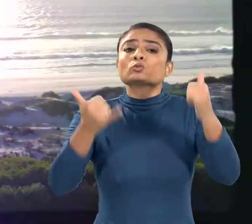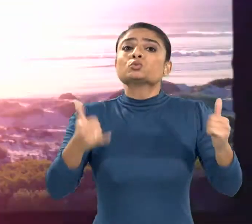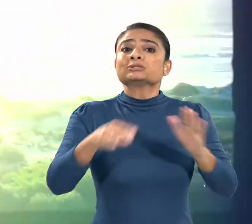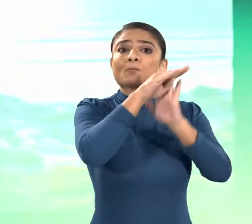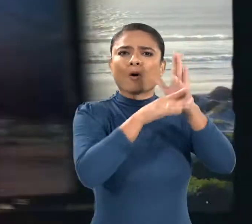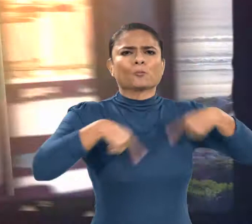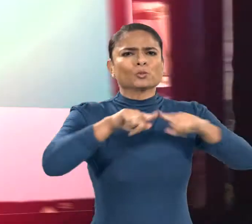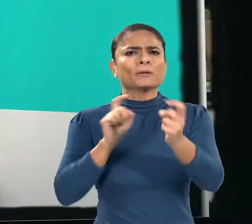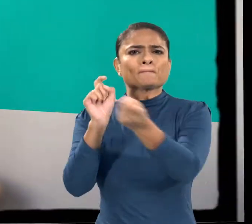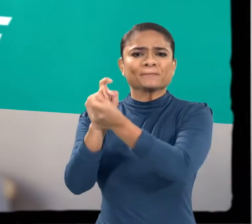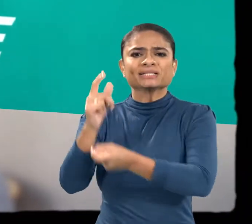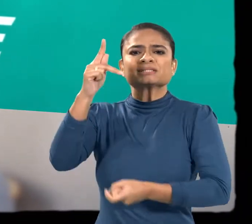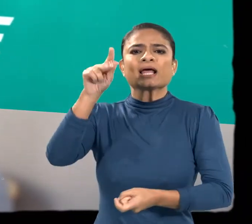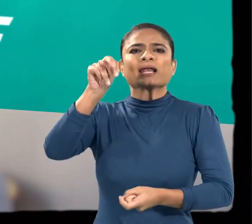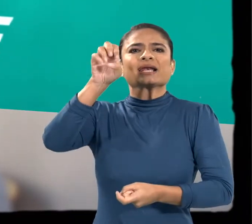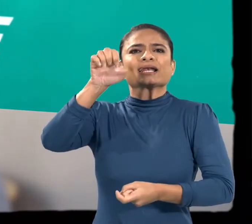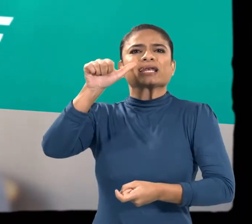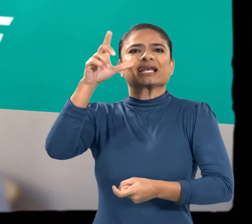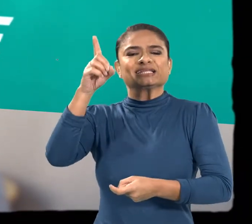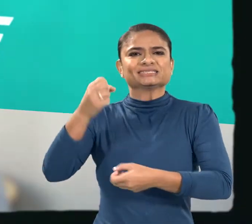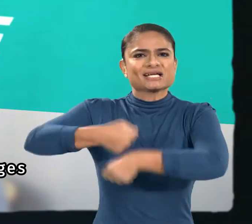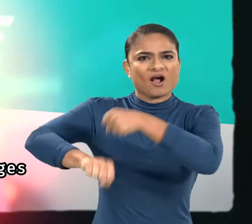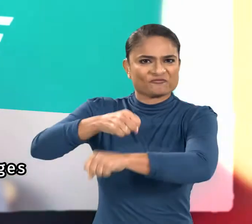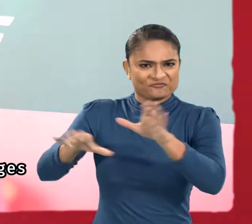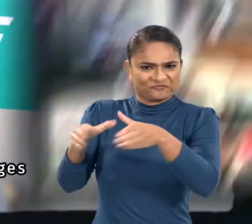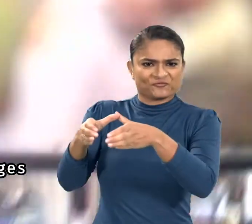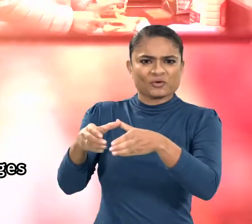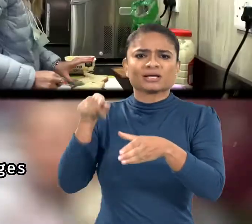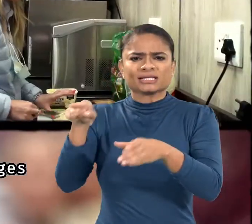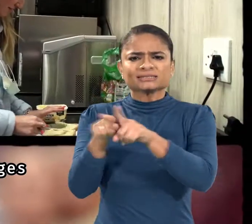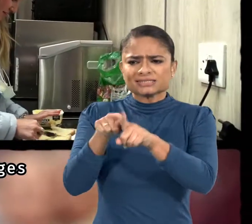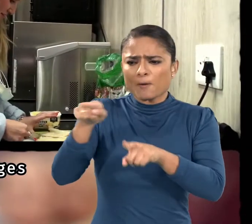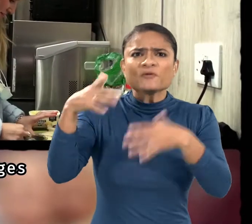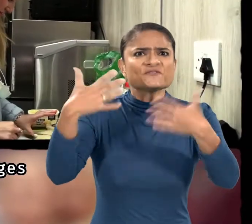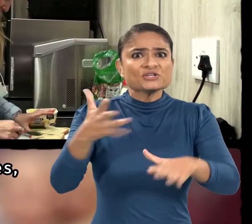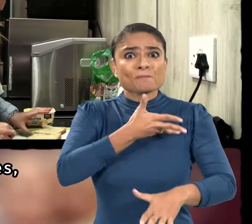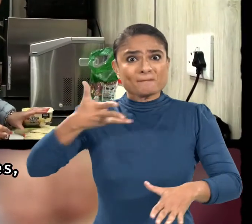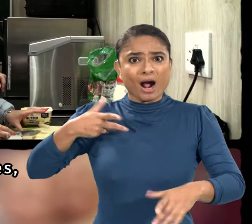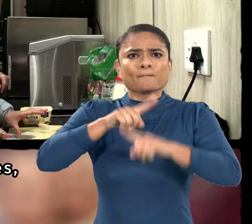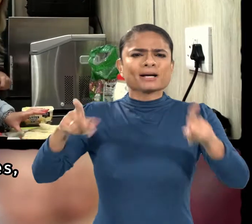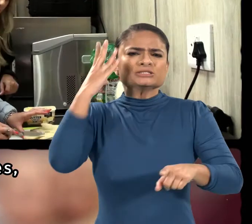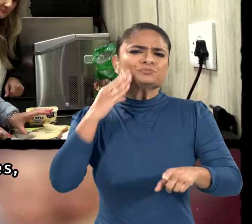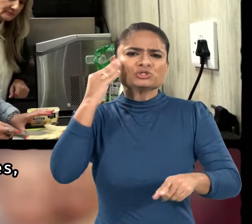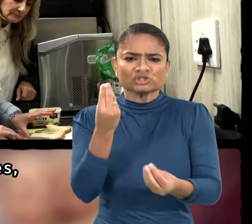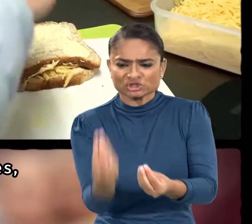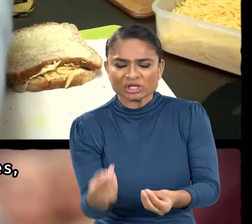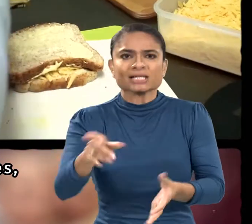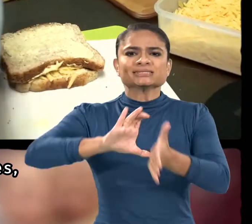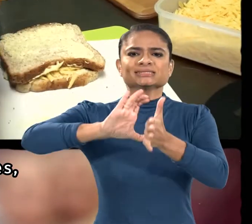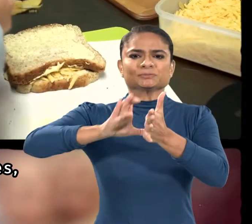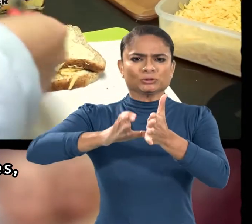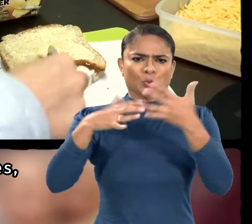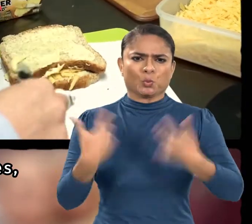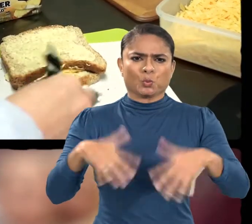In today's show, we meet Kim RUNDLE from the Bread Need Cafe, who shares with us the typical challenges a mom of a child with a